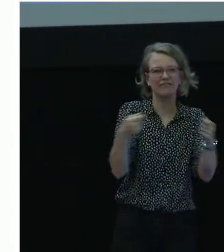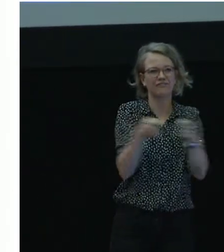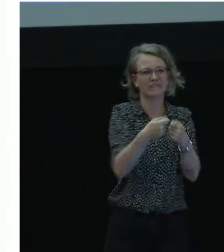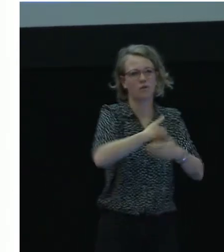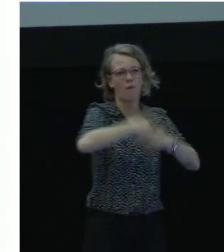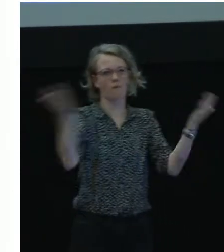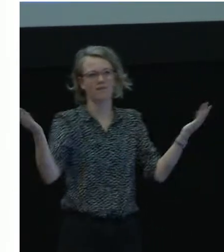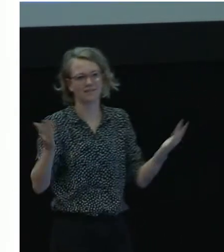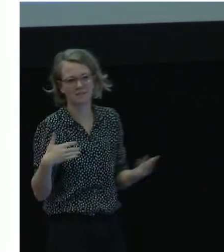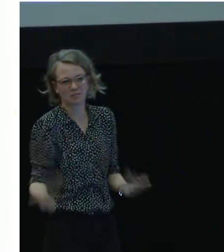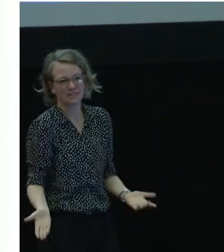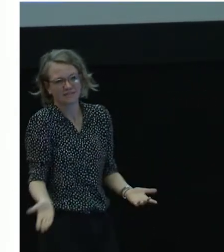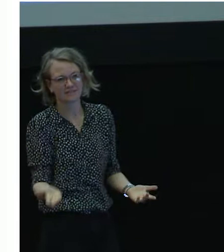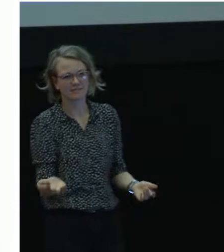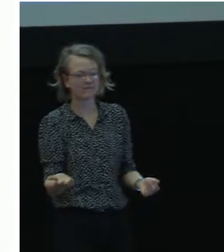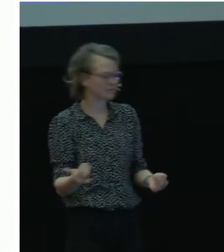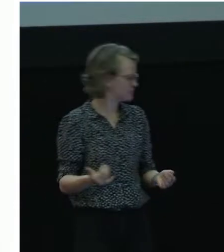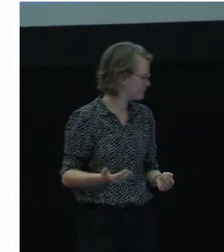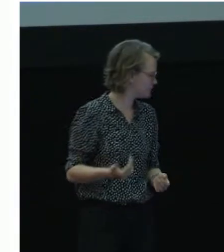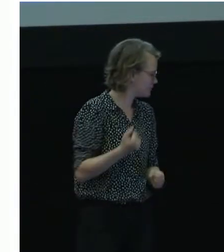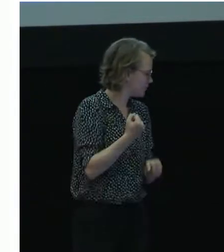Like many other things, there is no